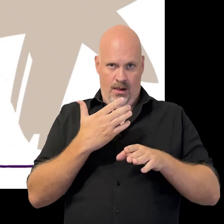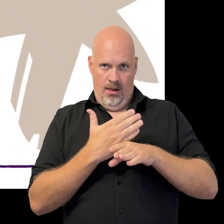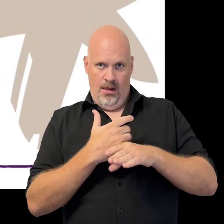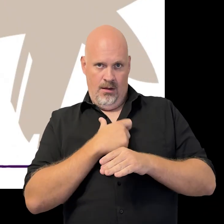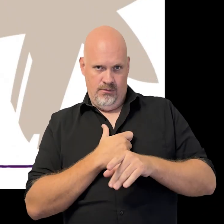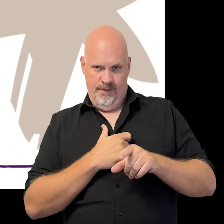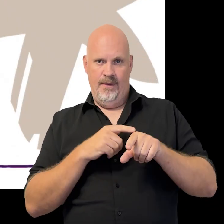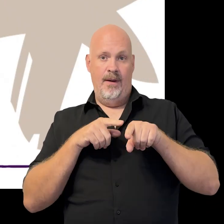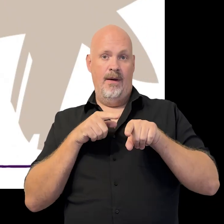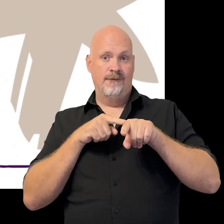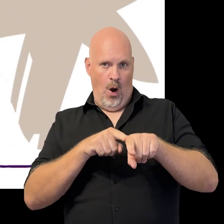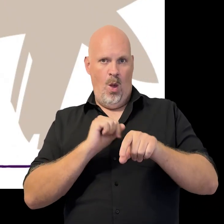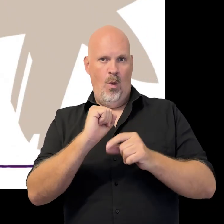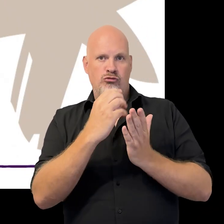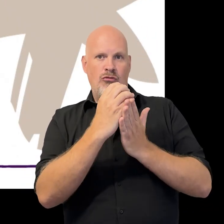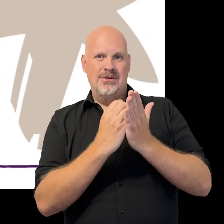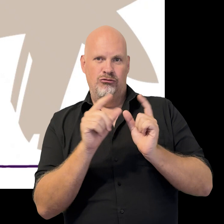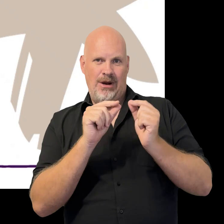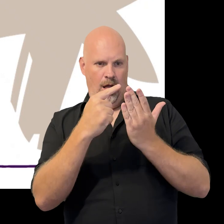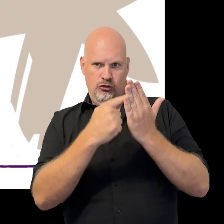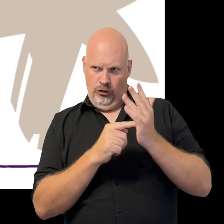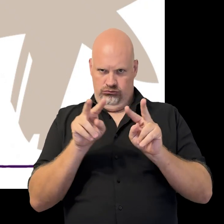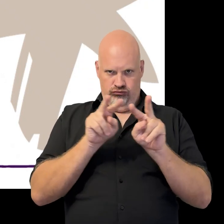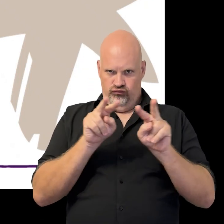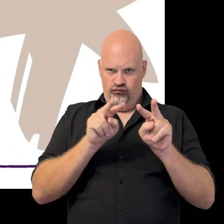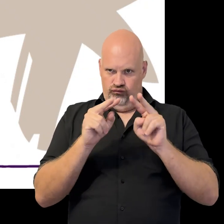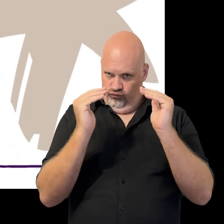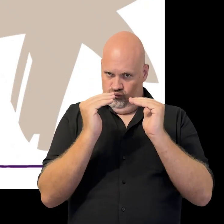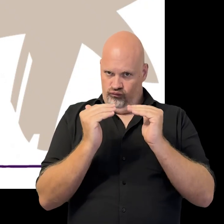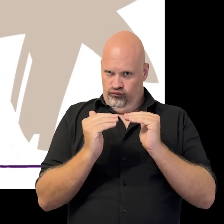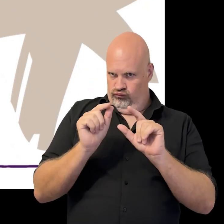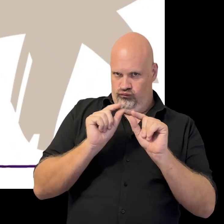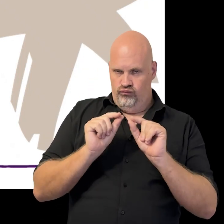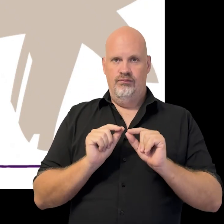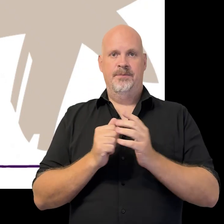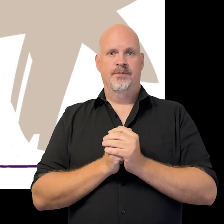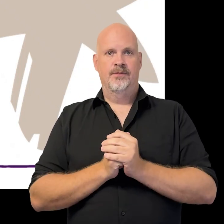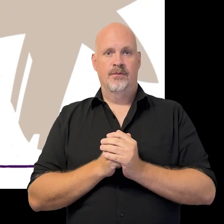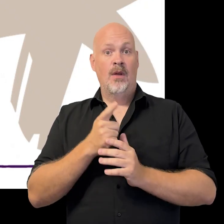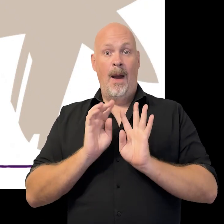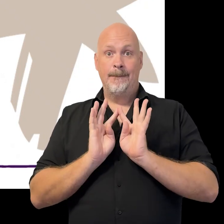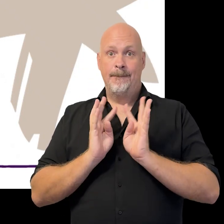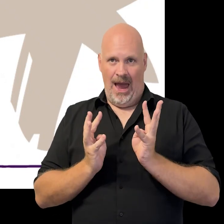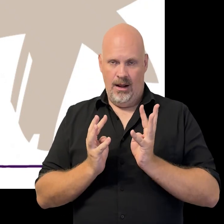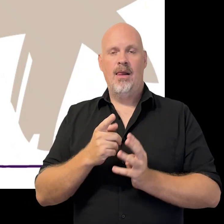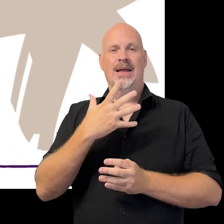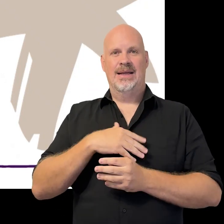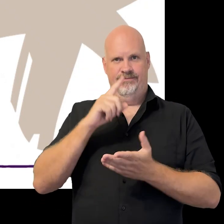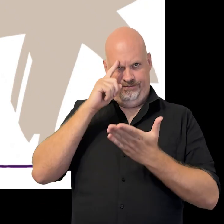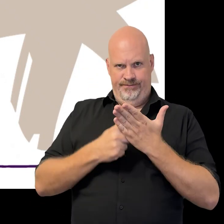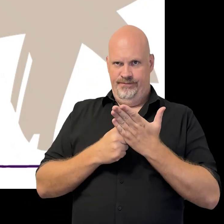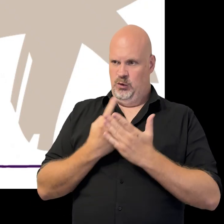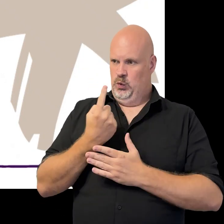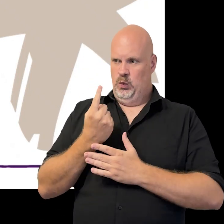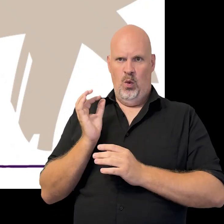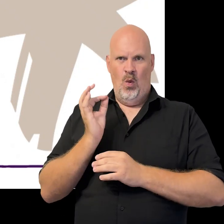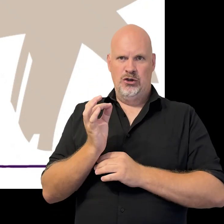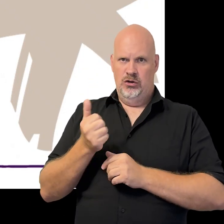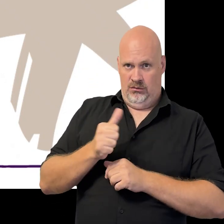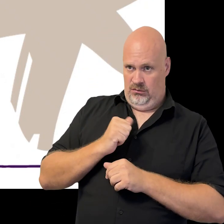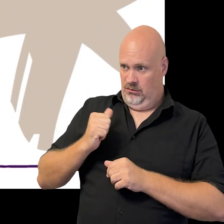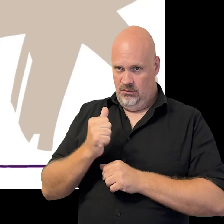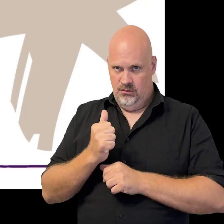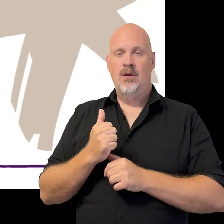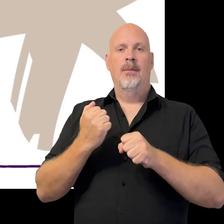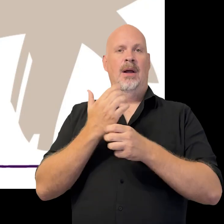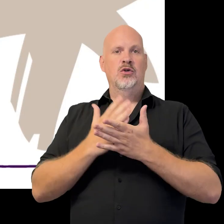focused research aim. But it's important that you do that, because it's so easy as you're kind of moving through your research to go off at a